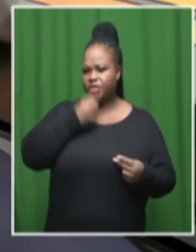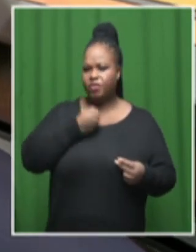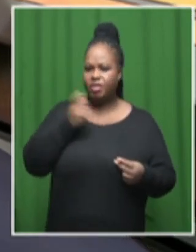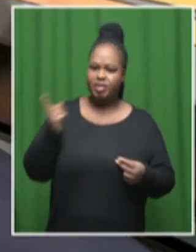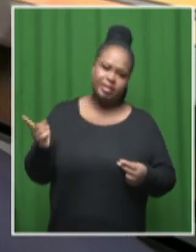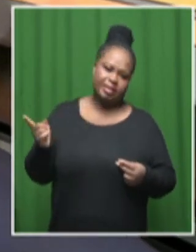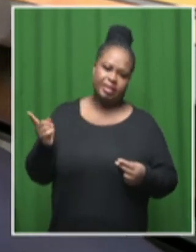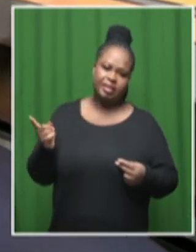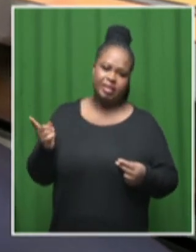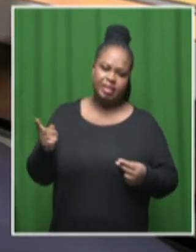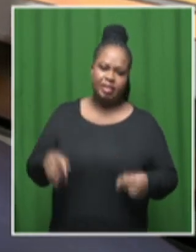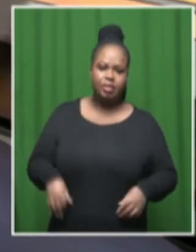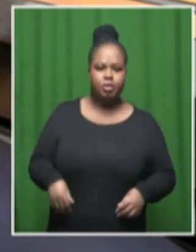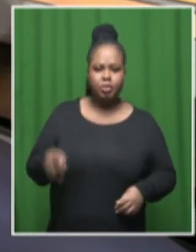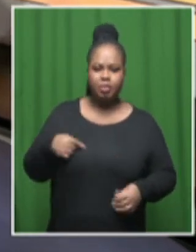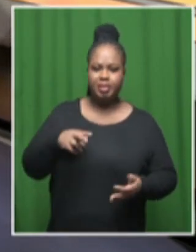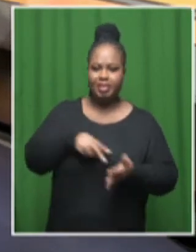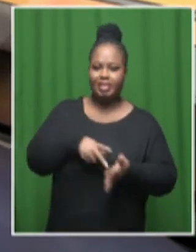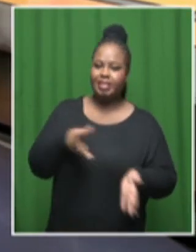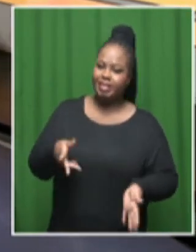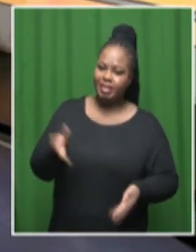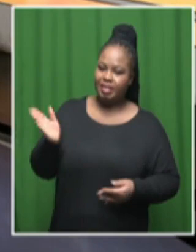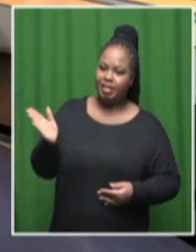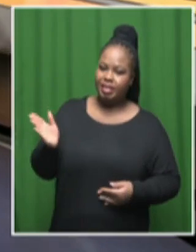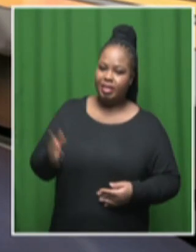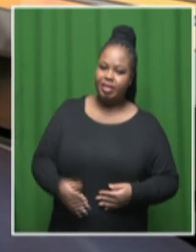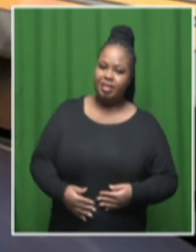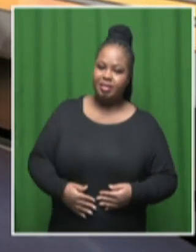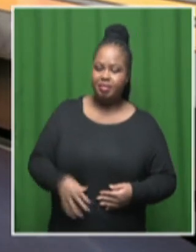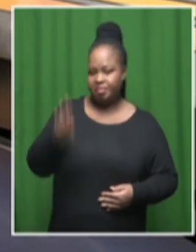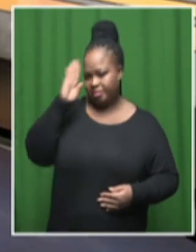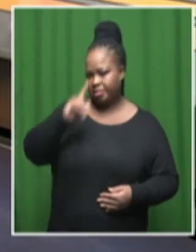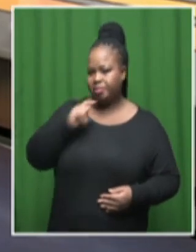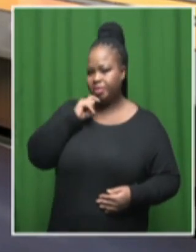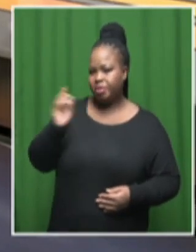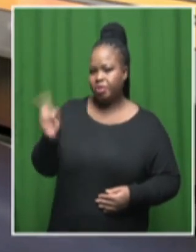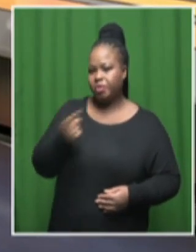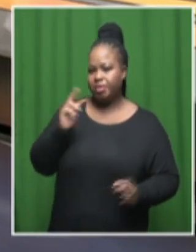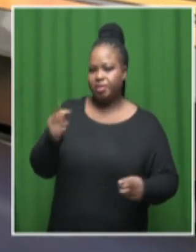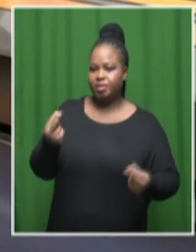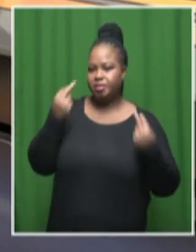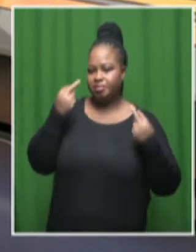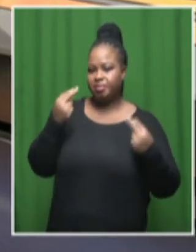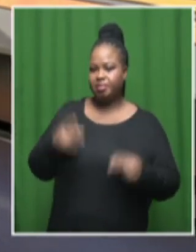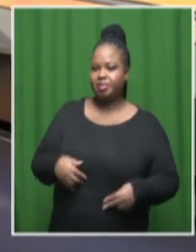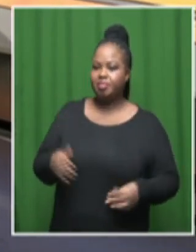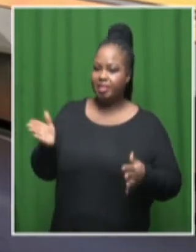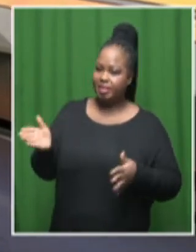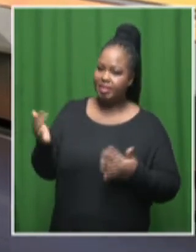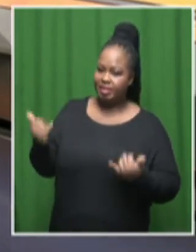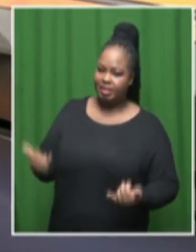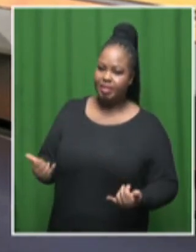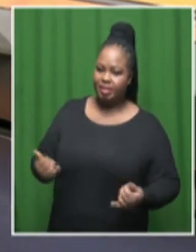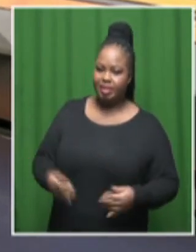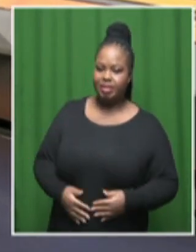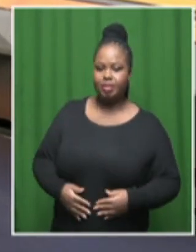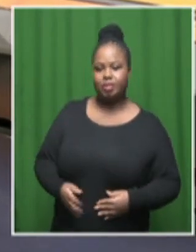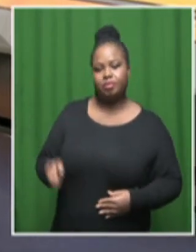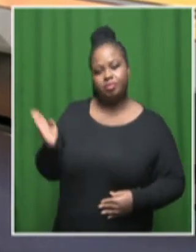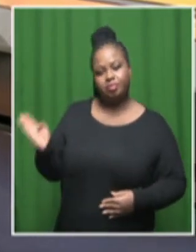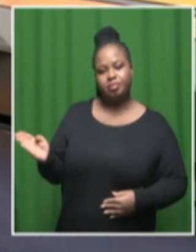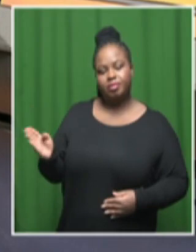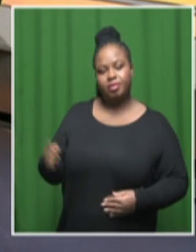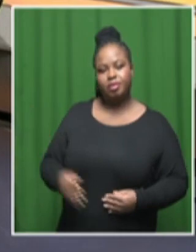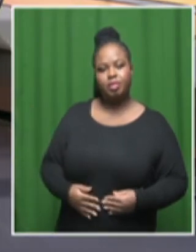is standing here in the middle of the studio. Good morning, and good morning to all the viewers. With me today, we've got